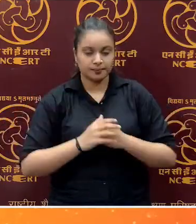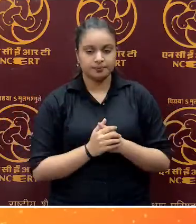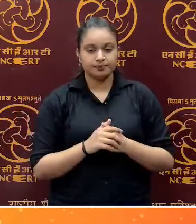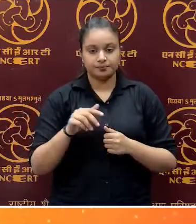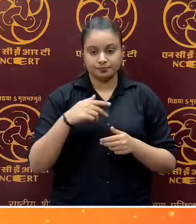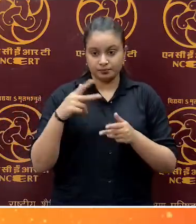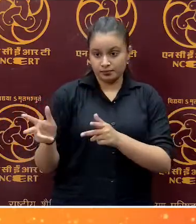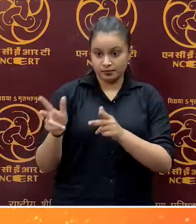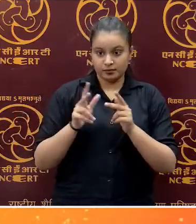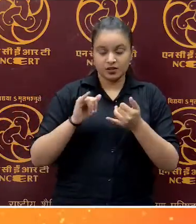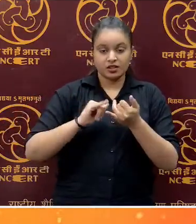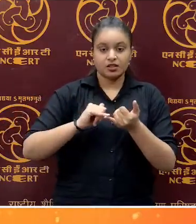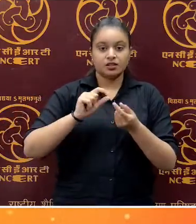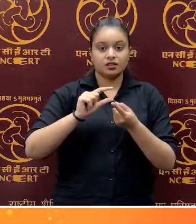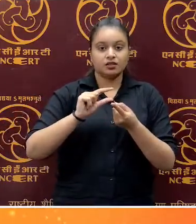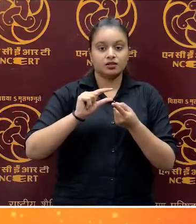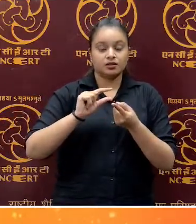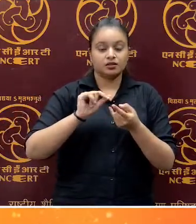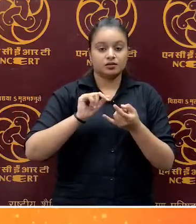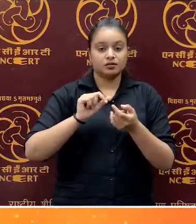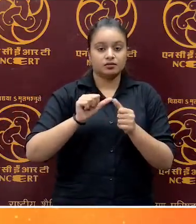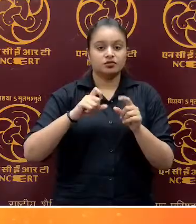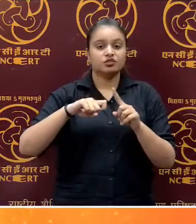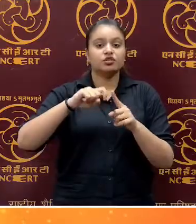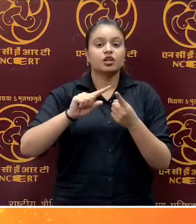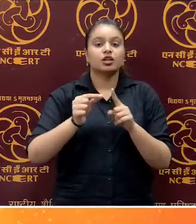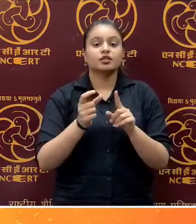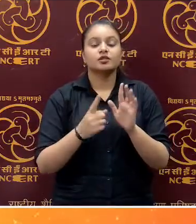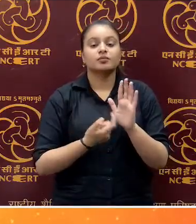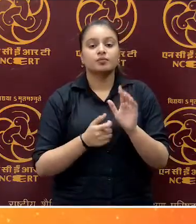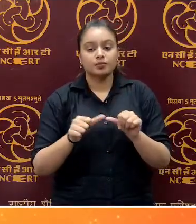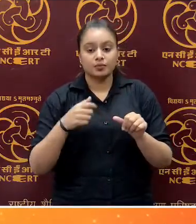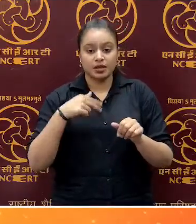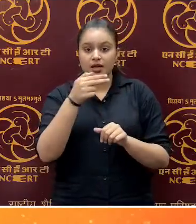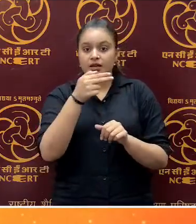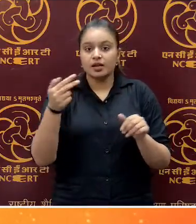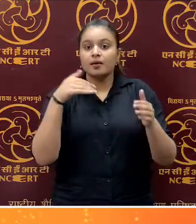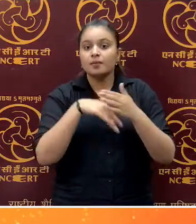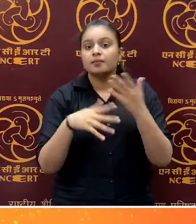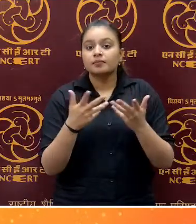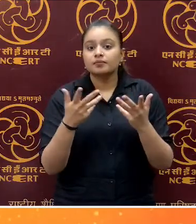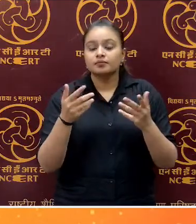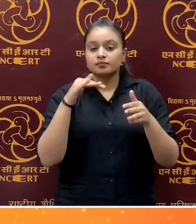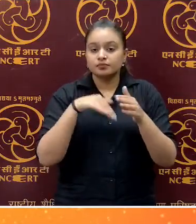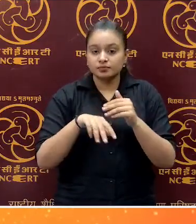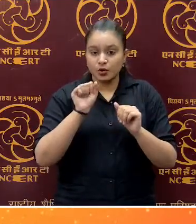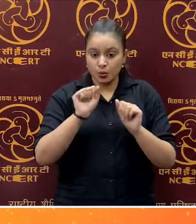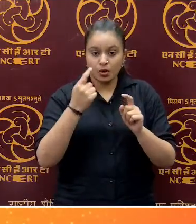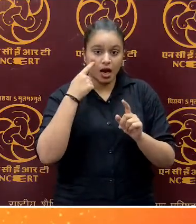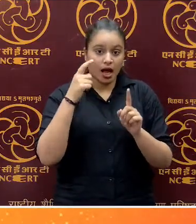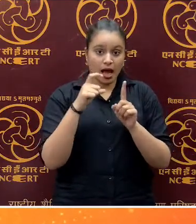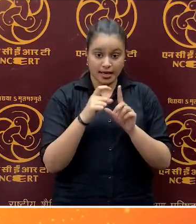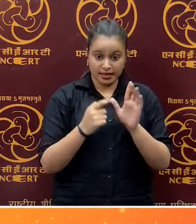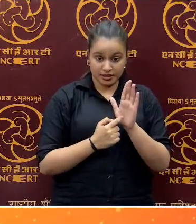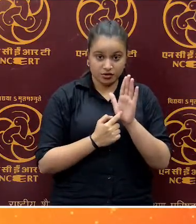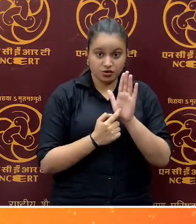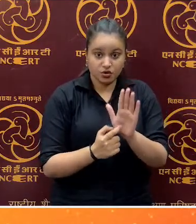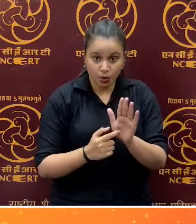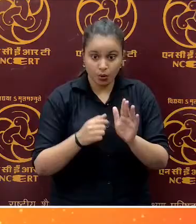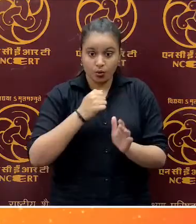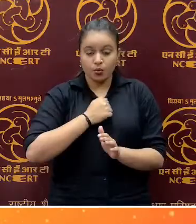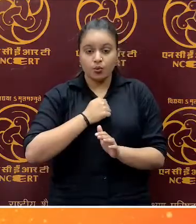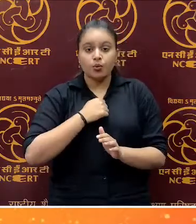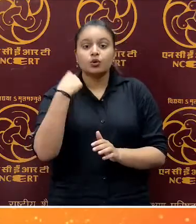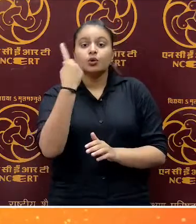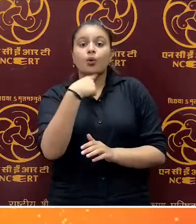told us that Shakespeare has told us what is in the name, but there is a lot in the name actually. It is your identity. That's how you know